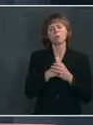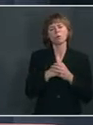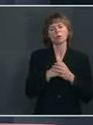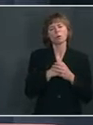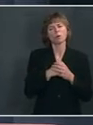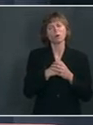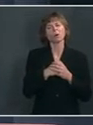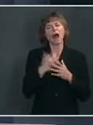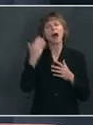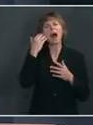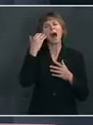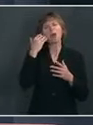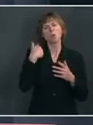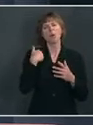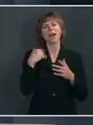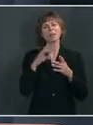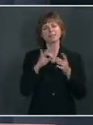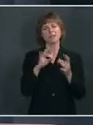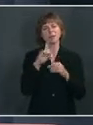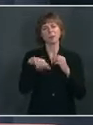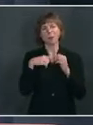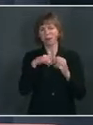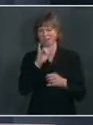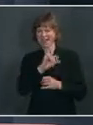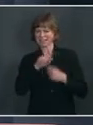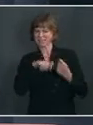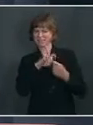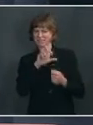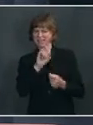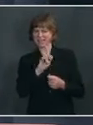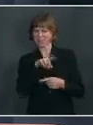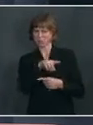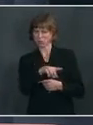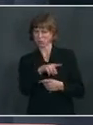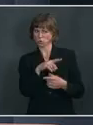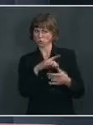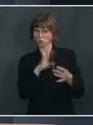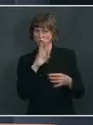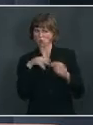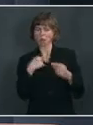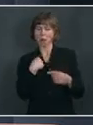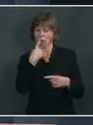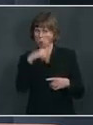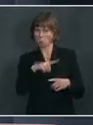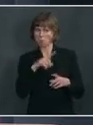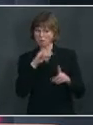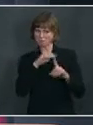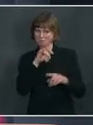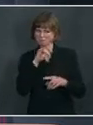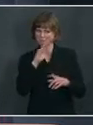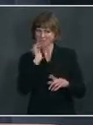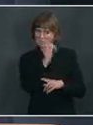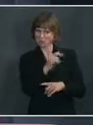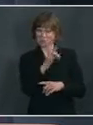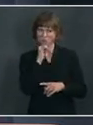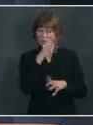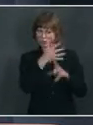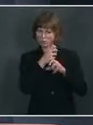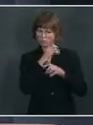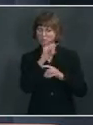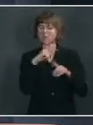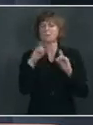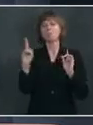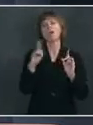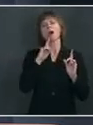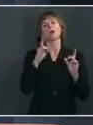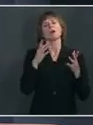know we had a statement on the specific case you referenced, which I'm happy to circle back with you on it if you haven't received it. In terms of our